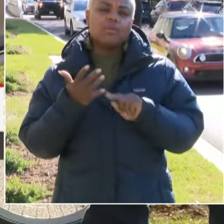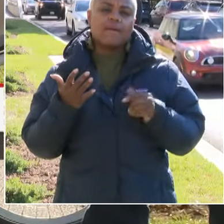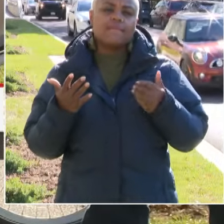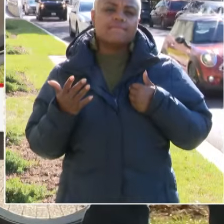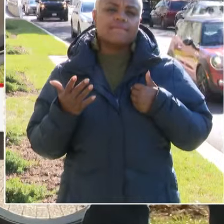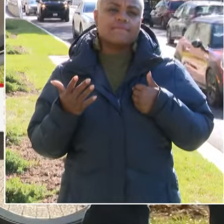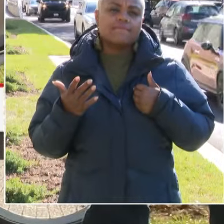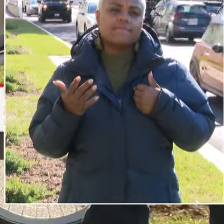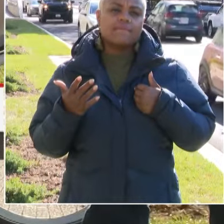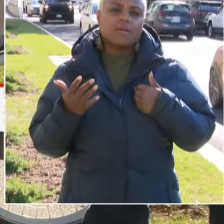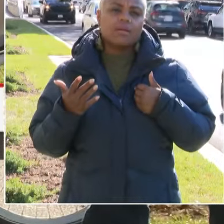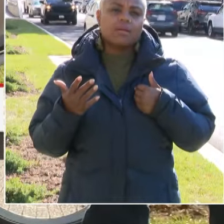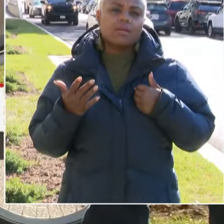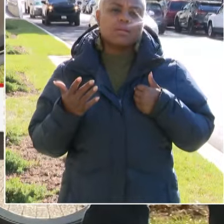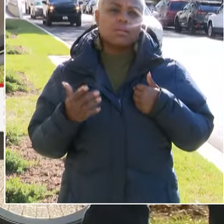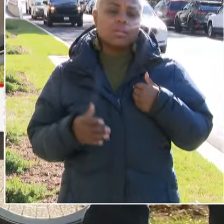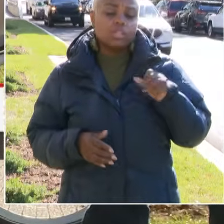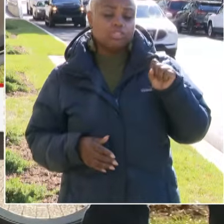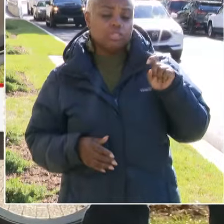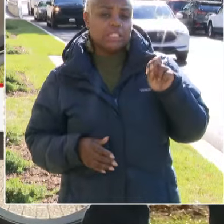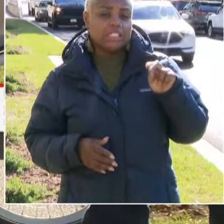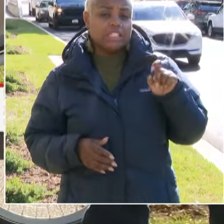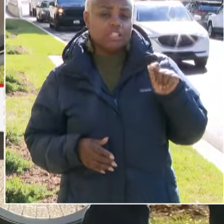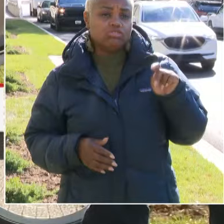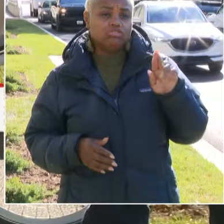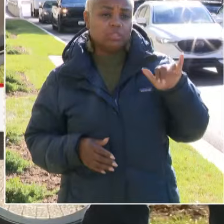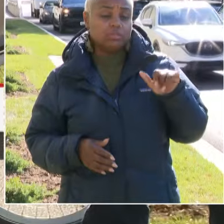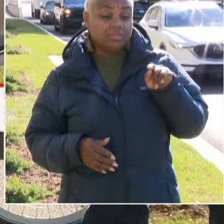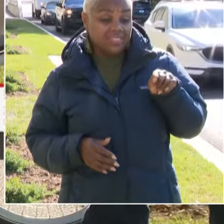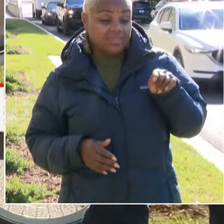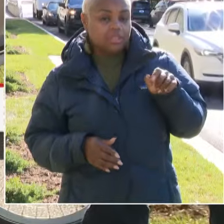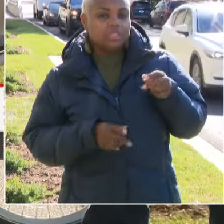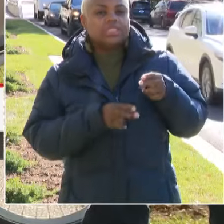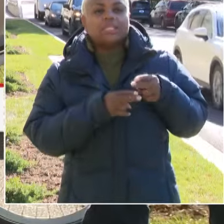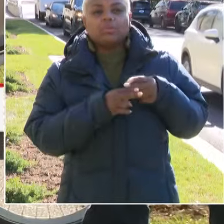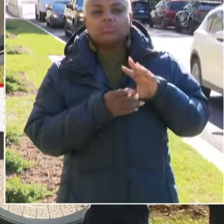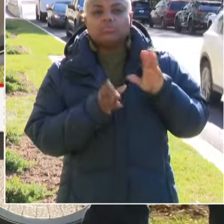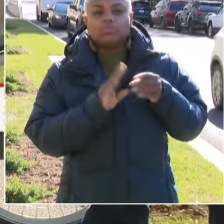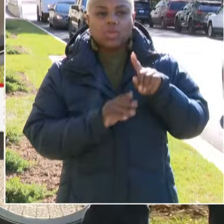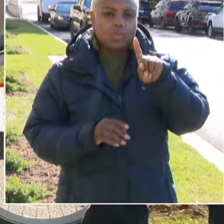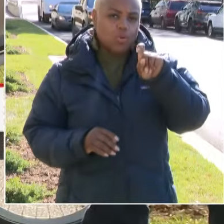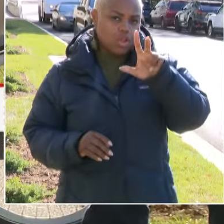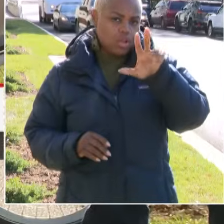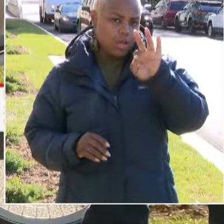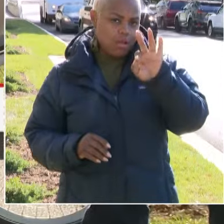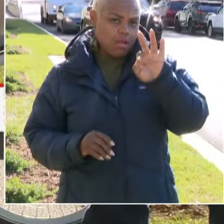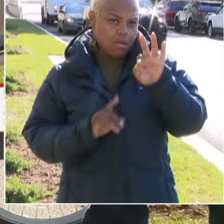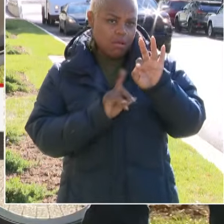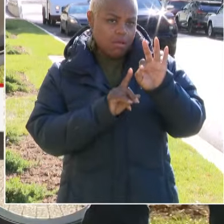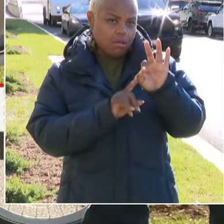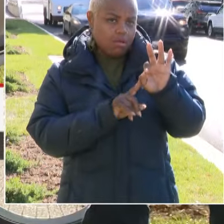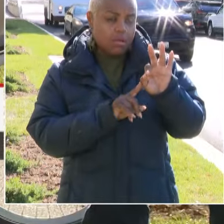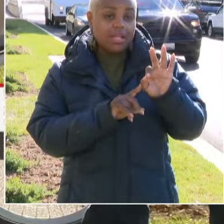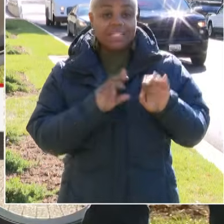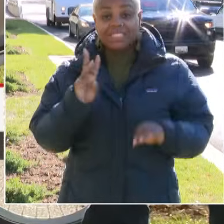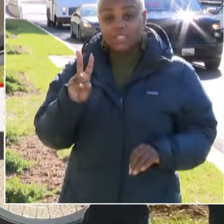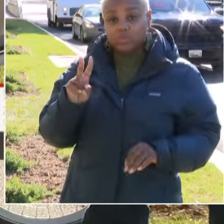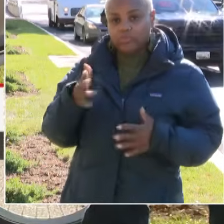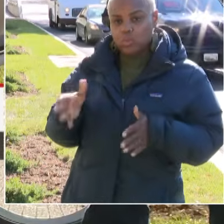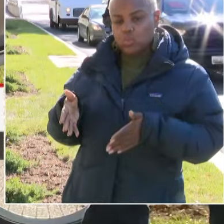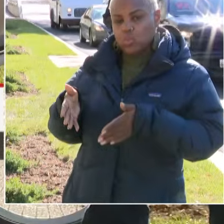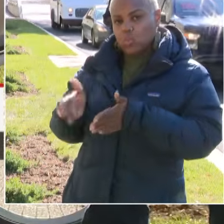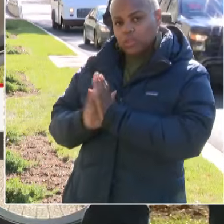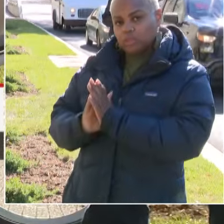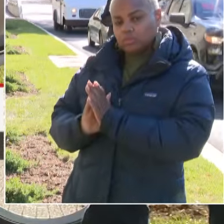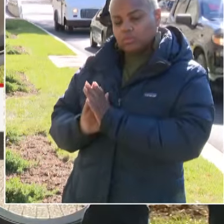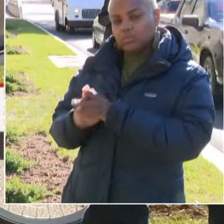139 streeteries in our temporary program. 62 have requested permits in the new regime. 33